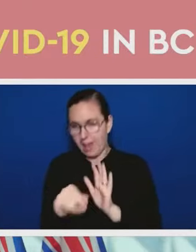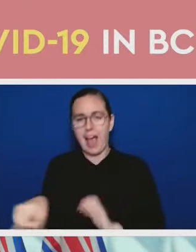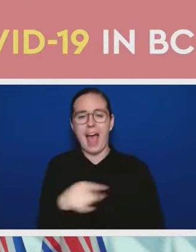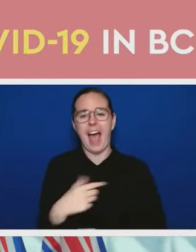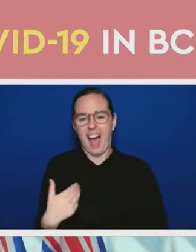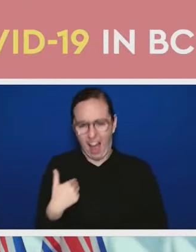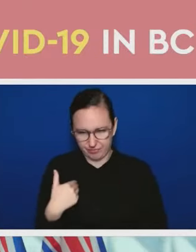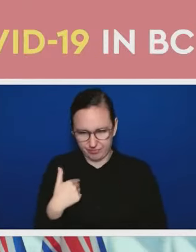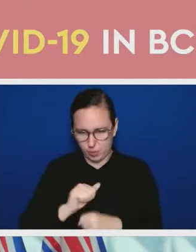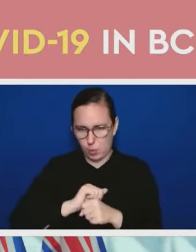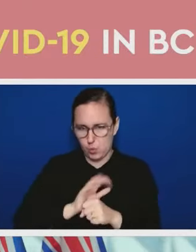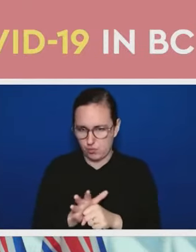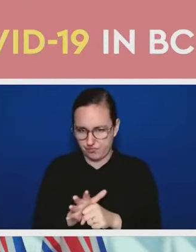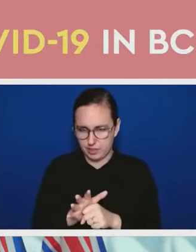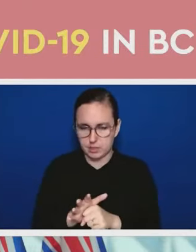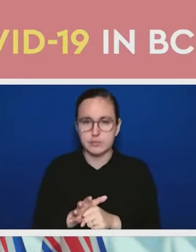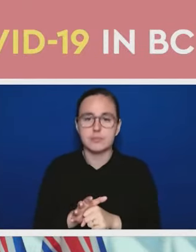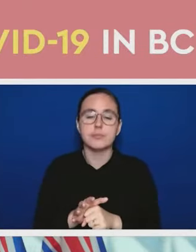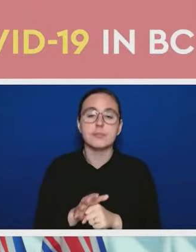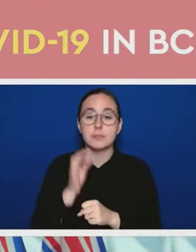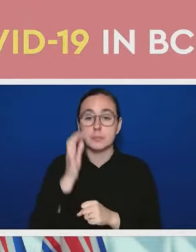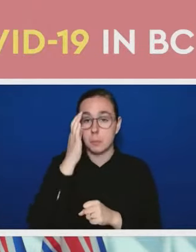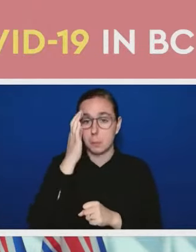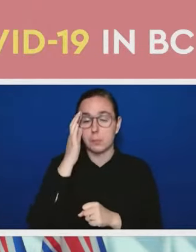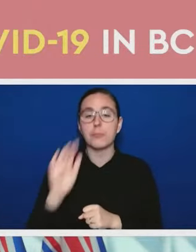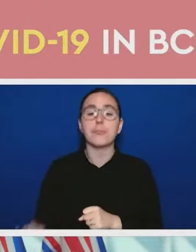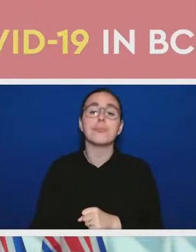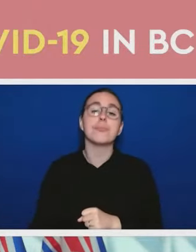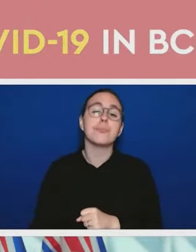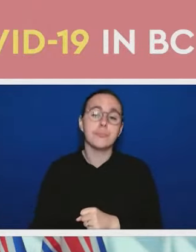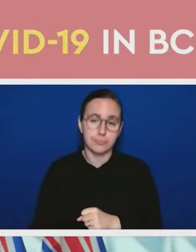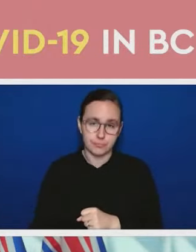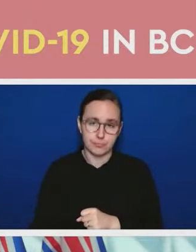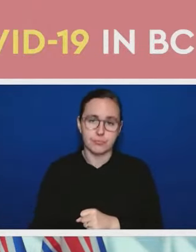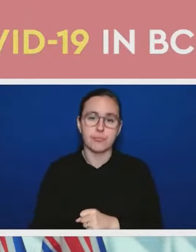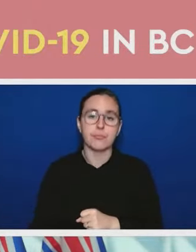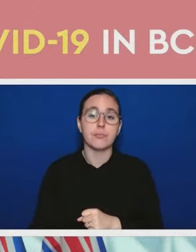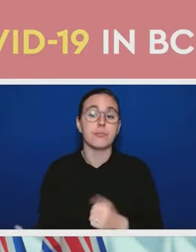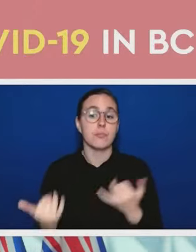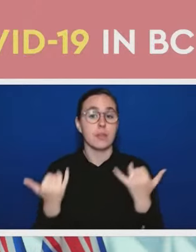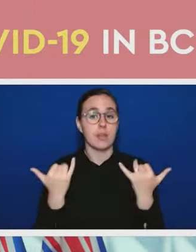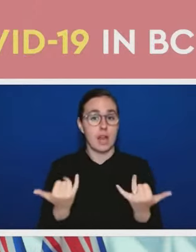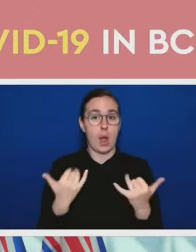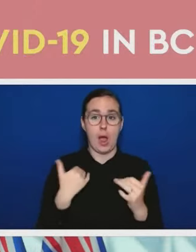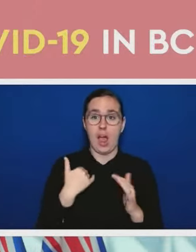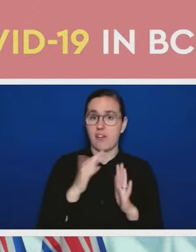we have data now from Canada that shows in the first year of vaccination, they estimate that